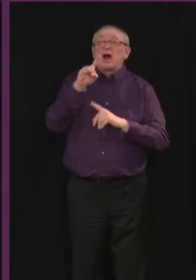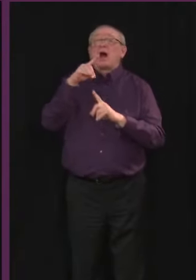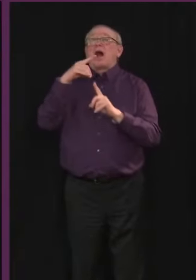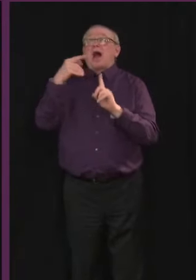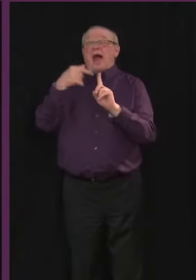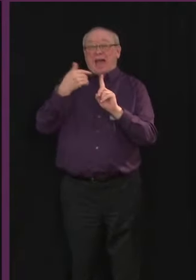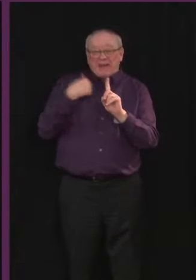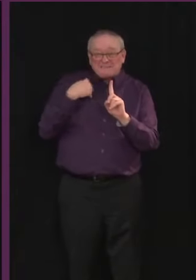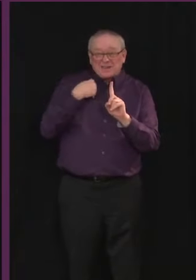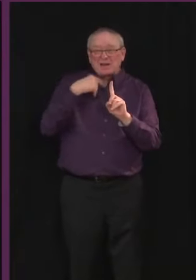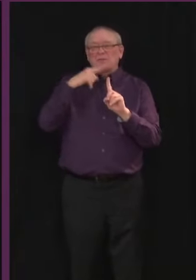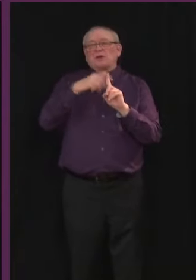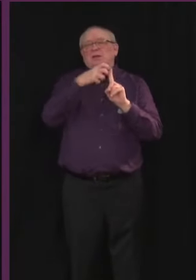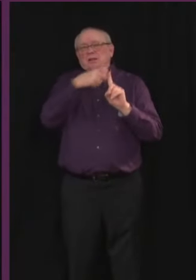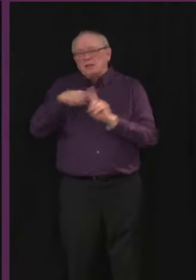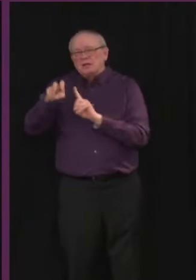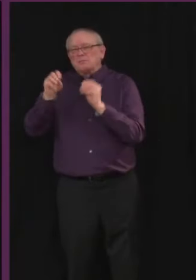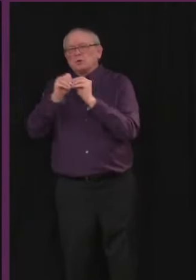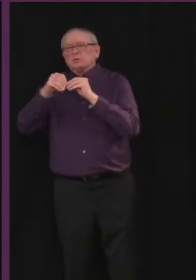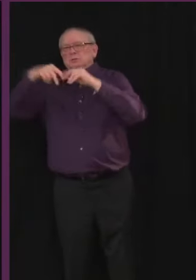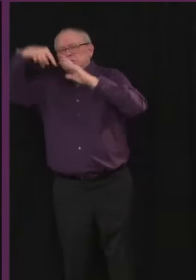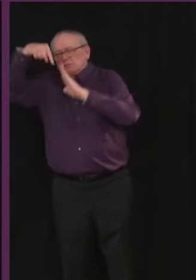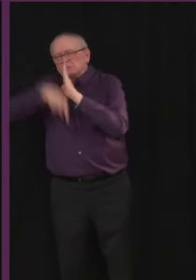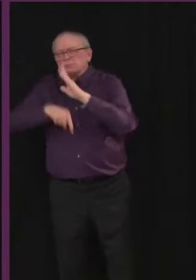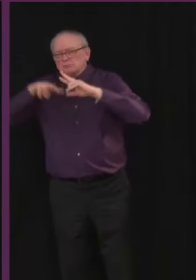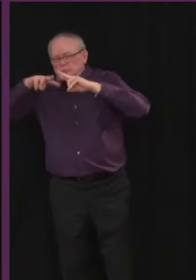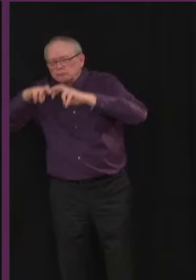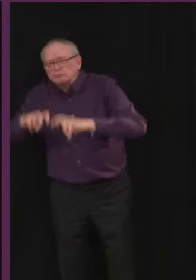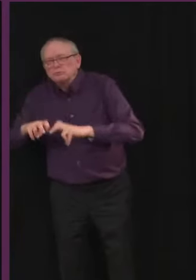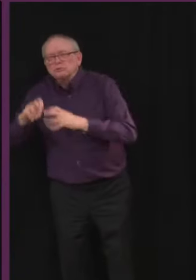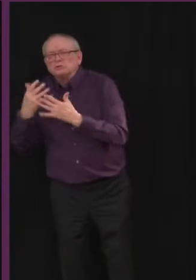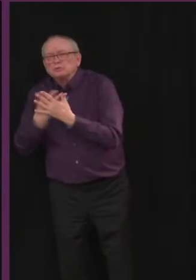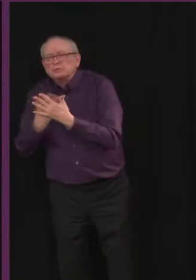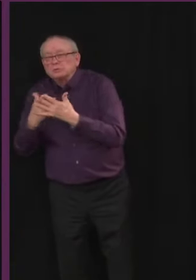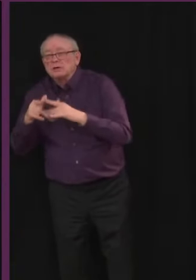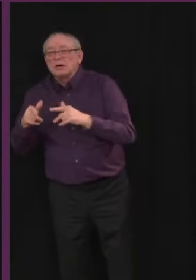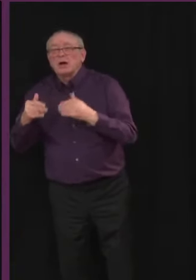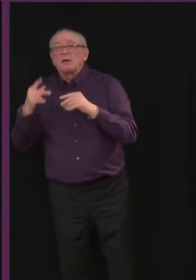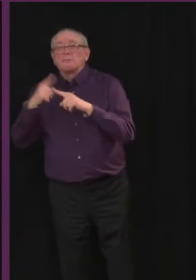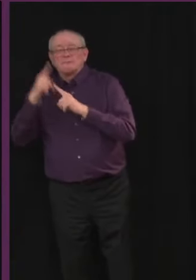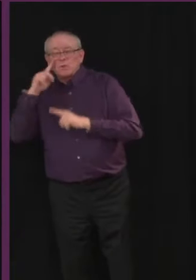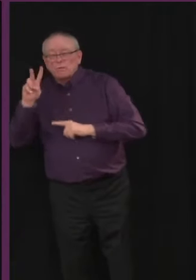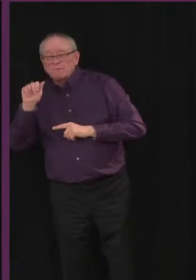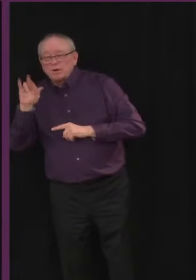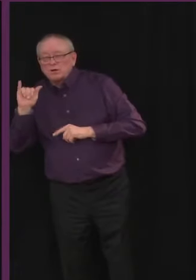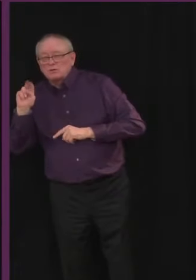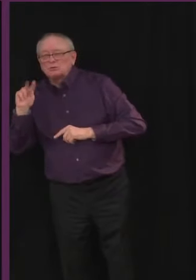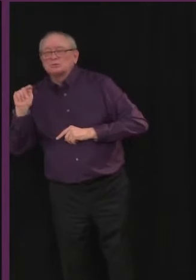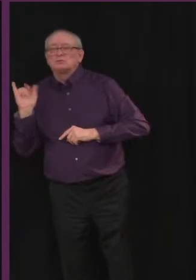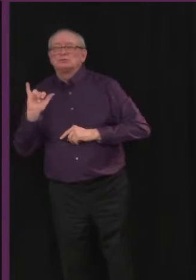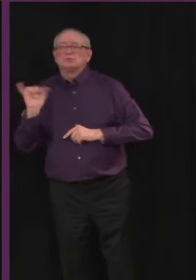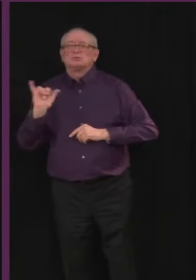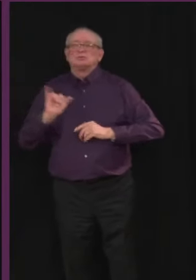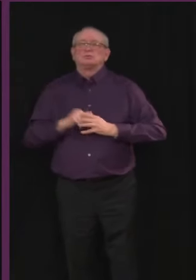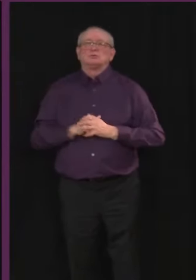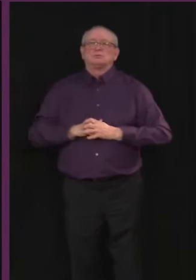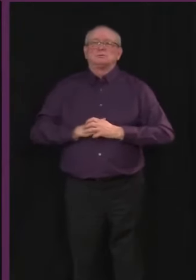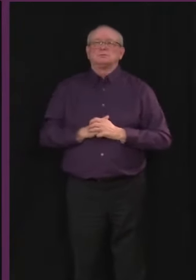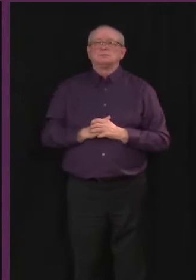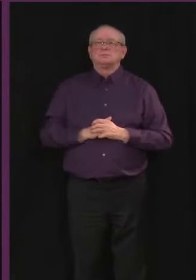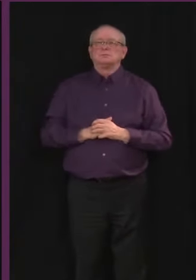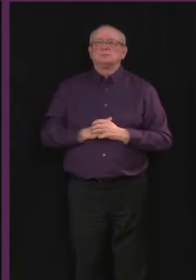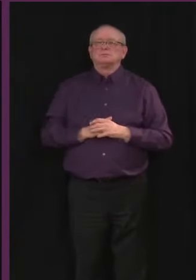variants. And when we're looking at our doubling time, again, it's really important to remember that the variant cases